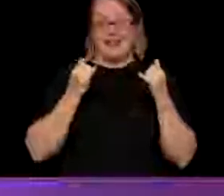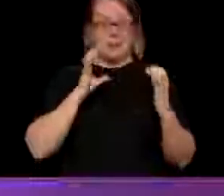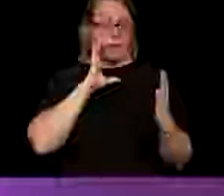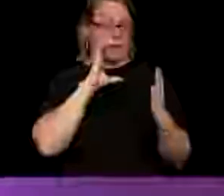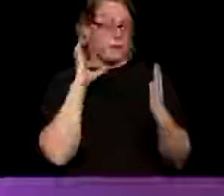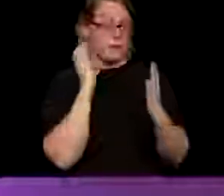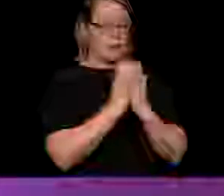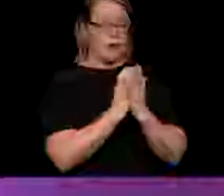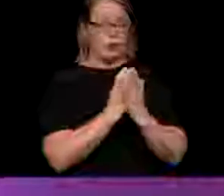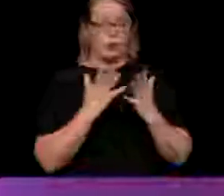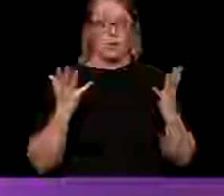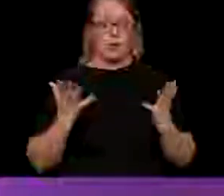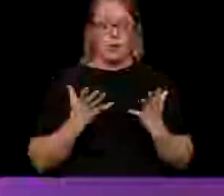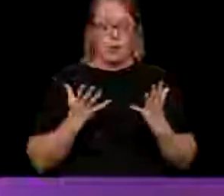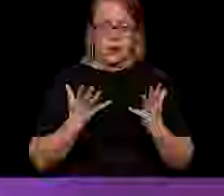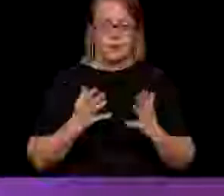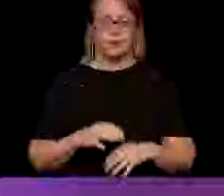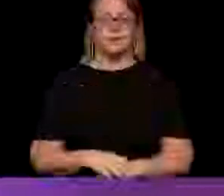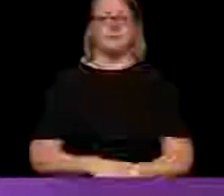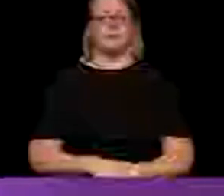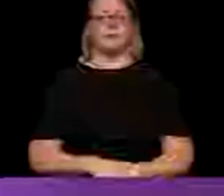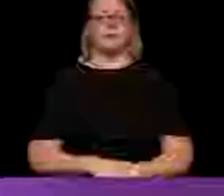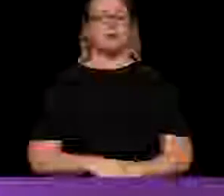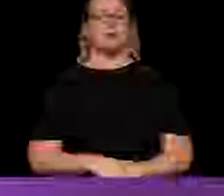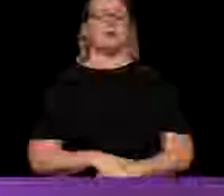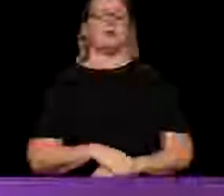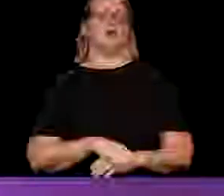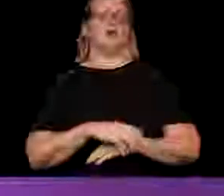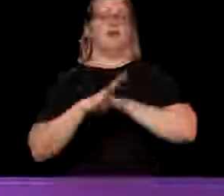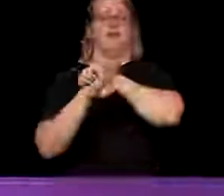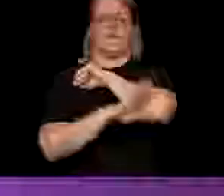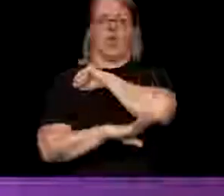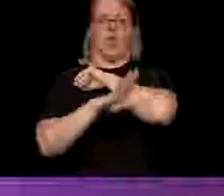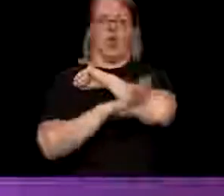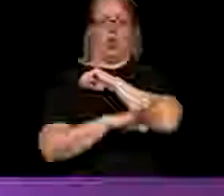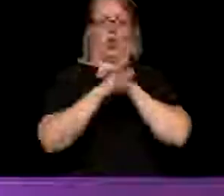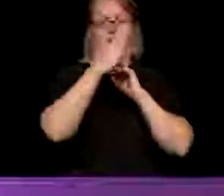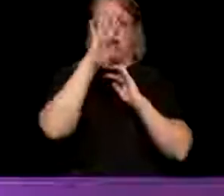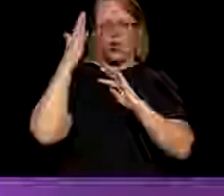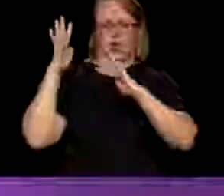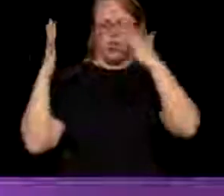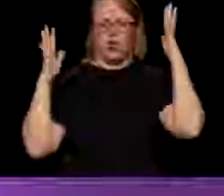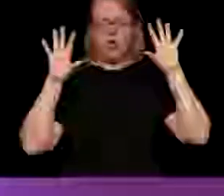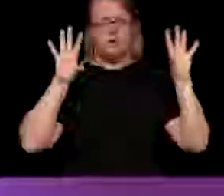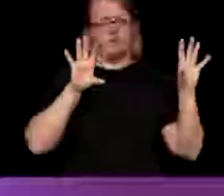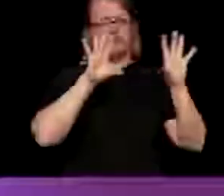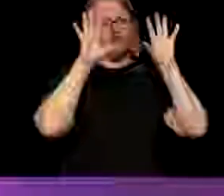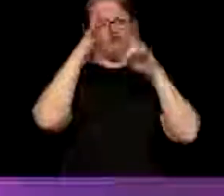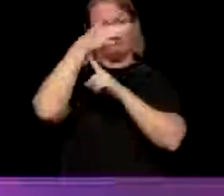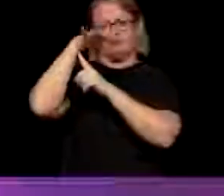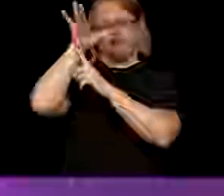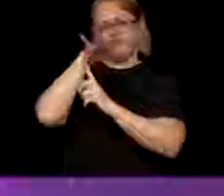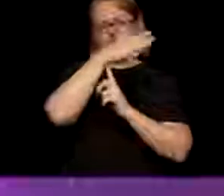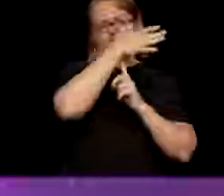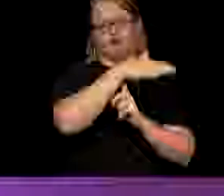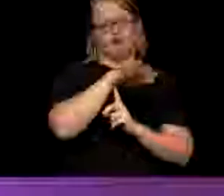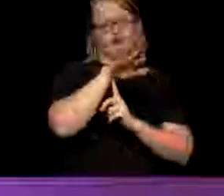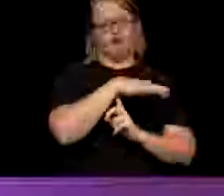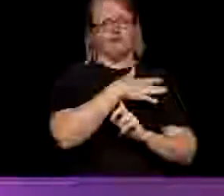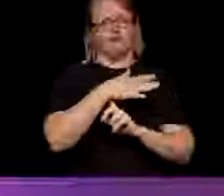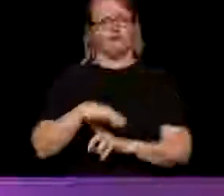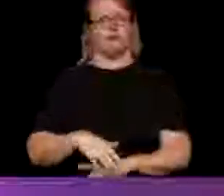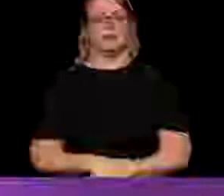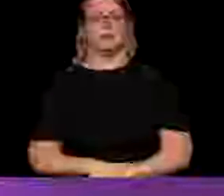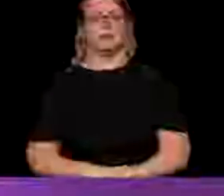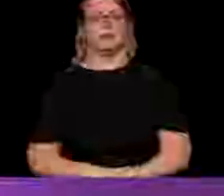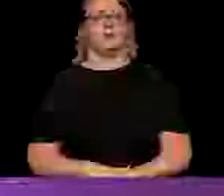Fall Foliage. We're going to be doing every step with you together, and this is a fun painting to do. It requires